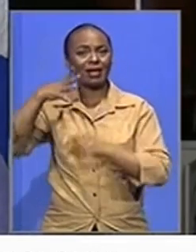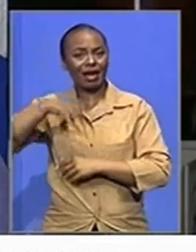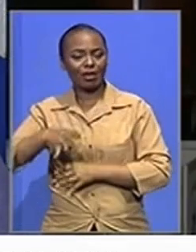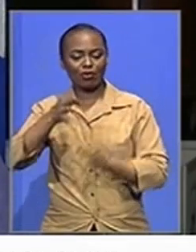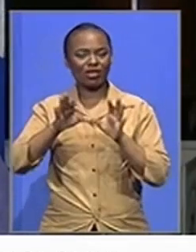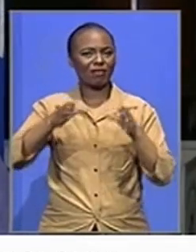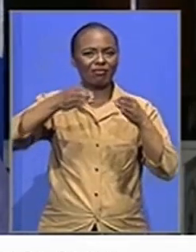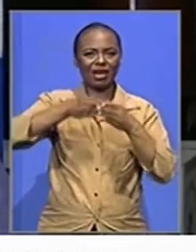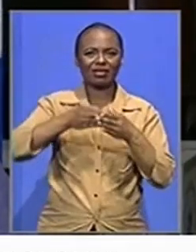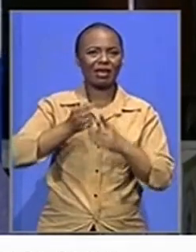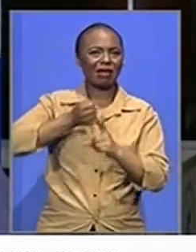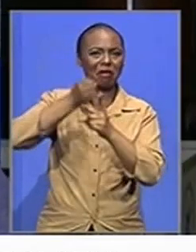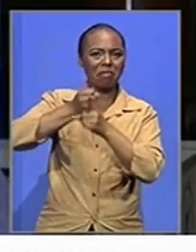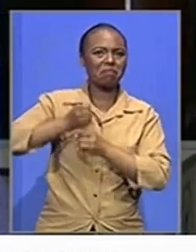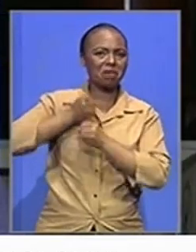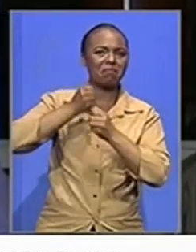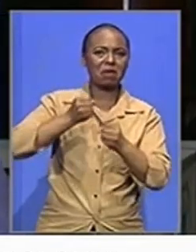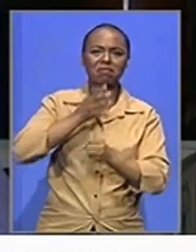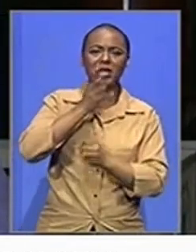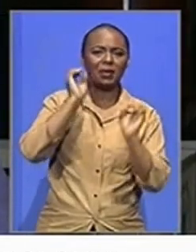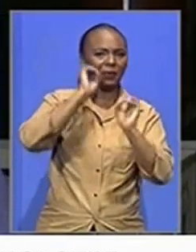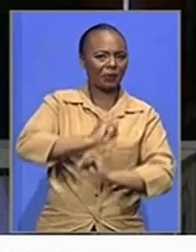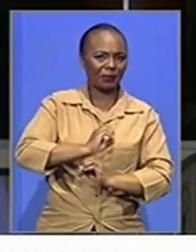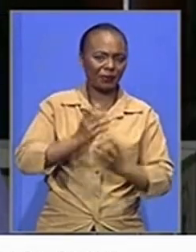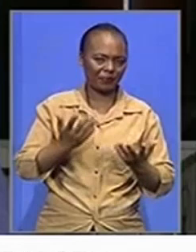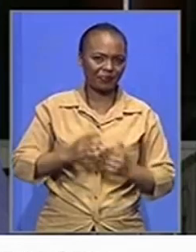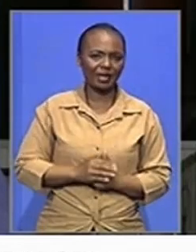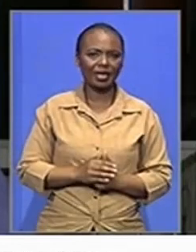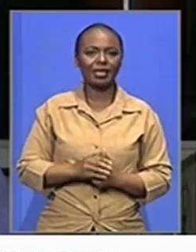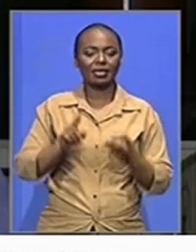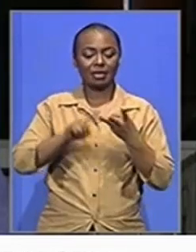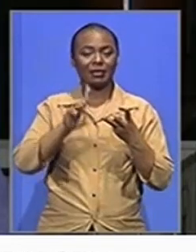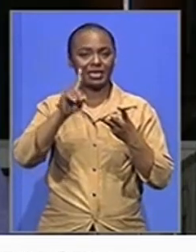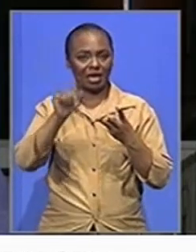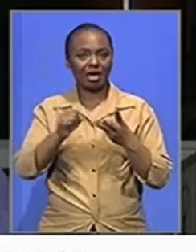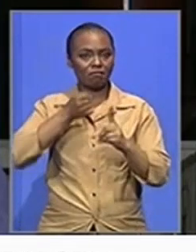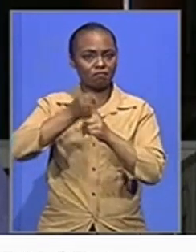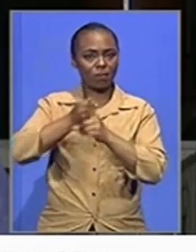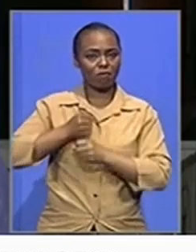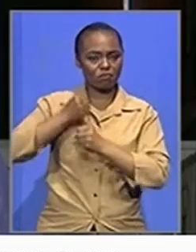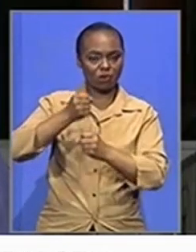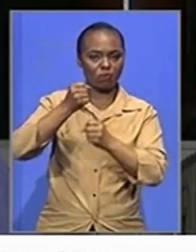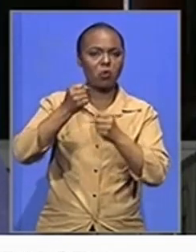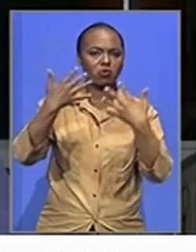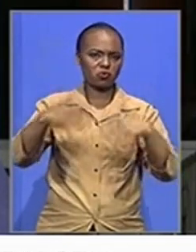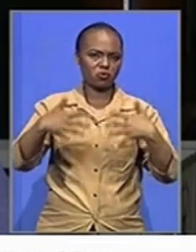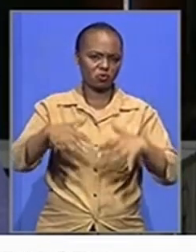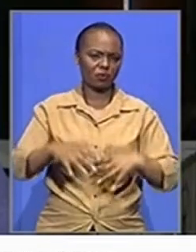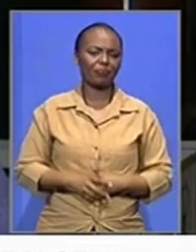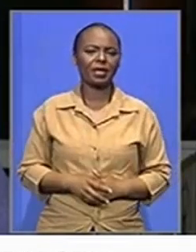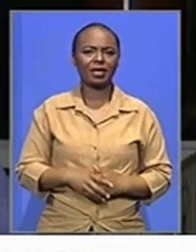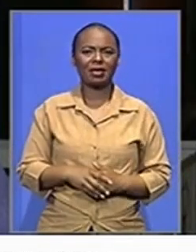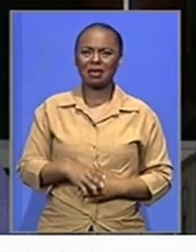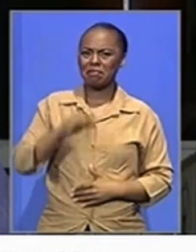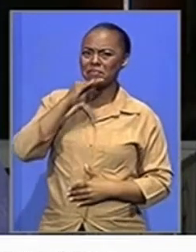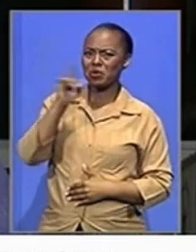mang a paletswe ke go campaigna as much as ANC le EFF and DA as well ba gonneng ka teng. Prof, seno se kaya